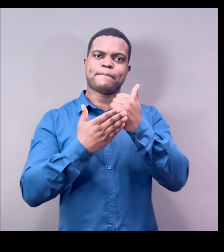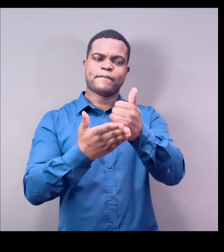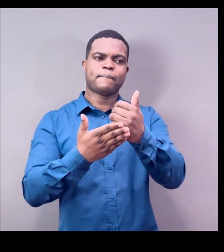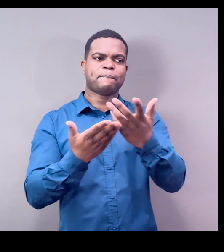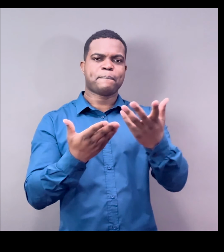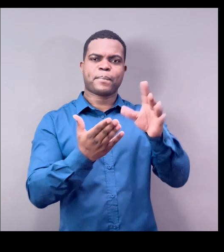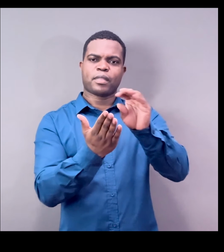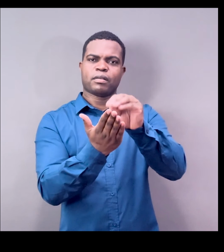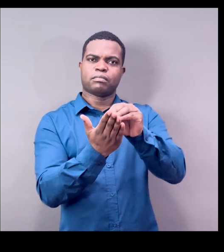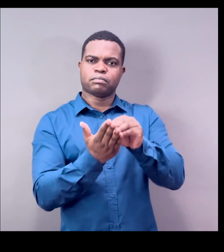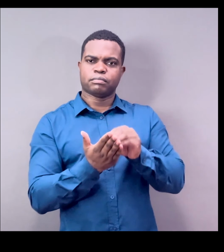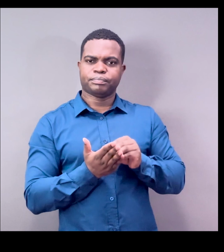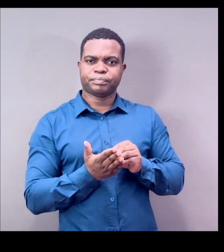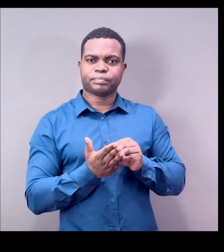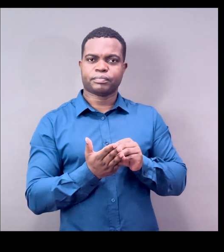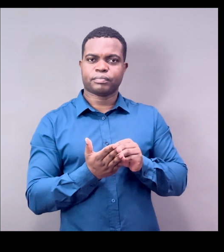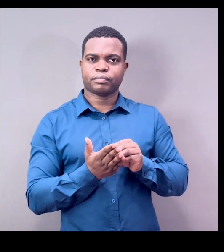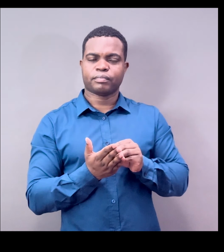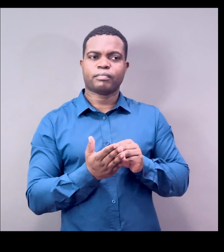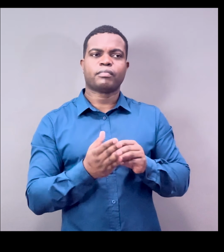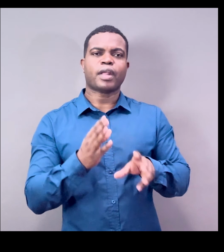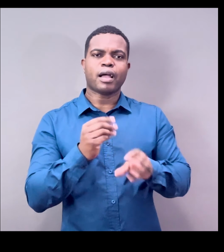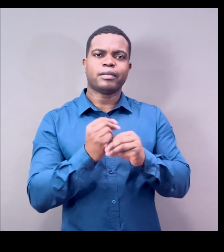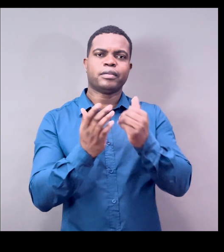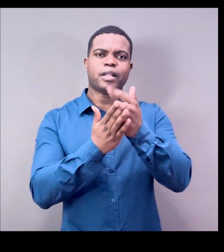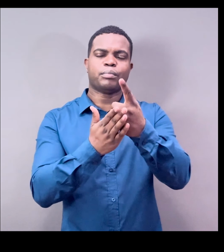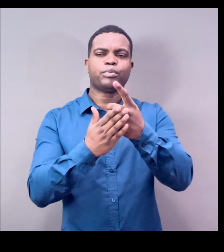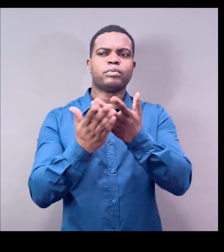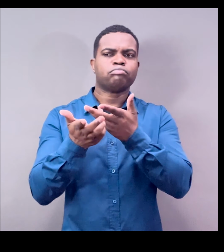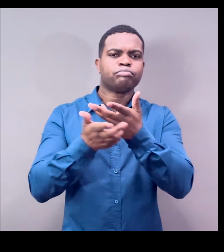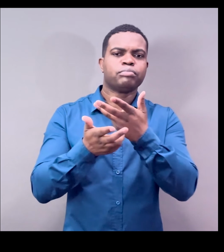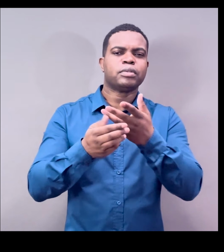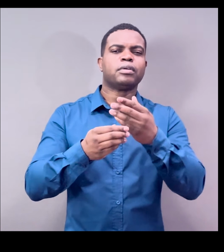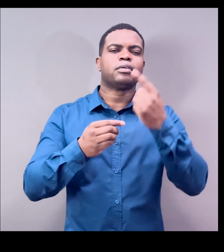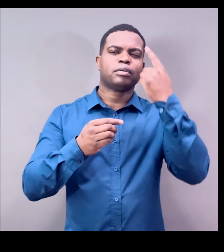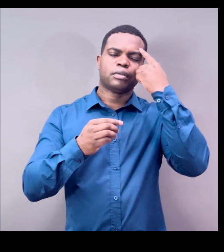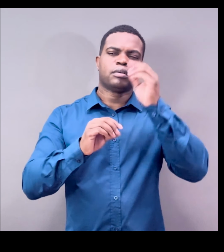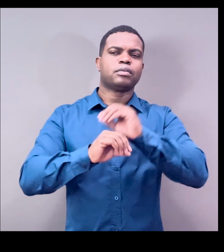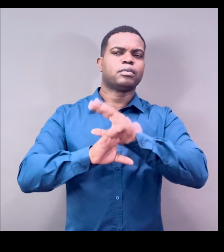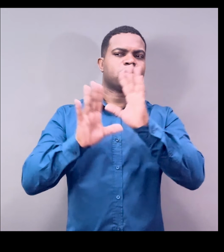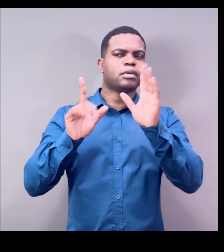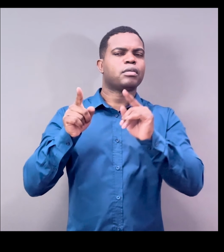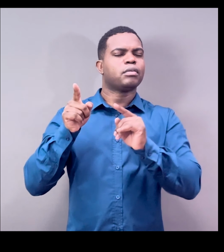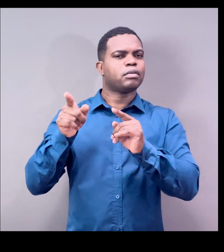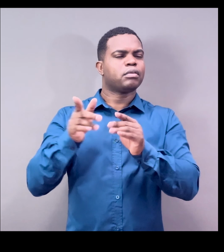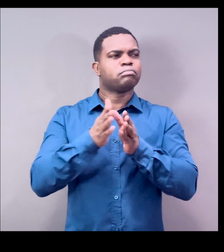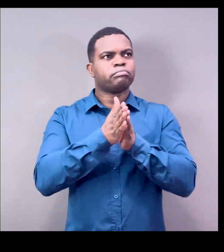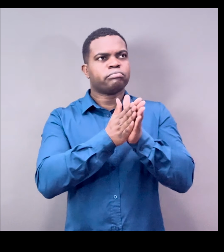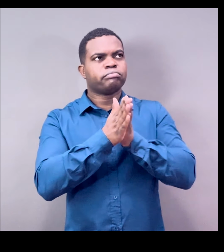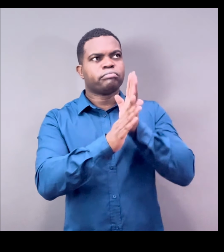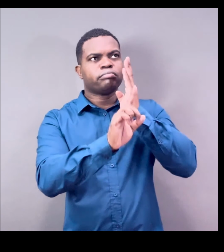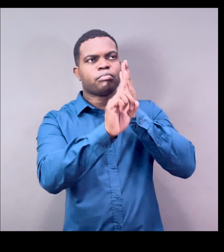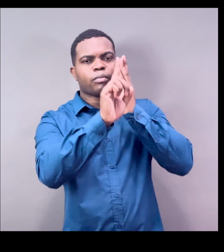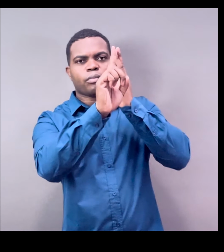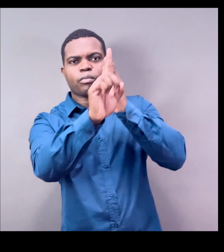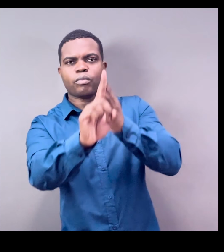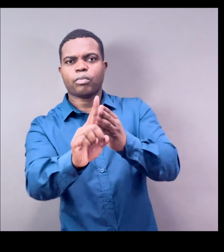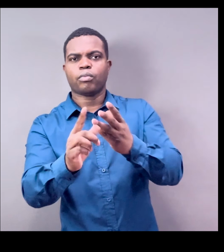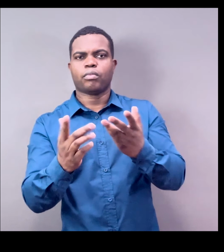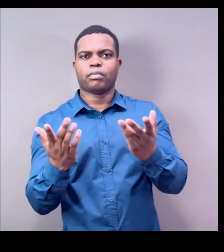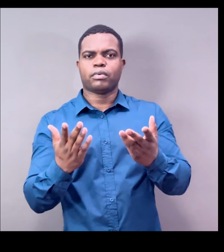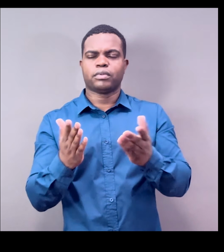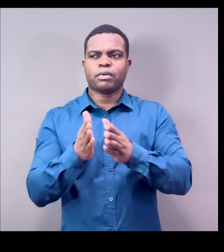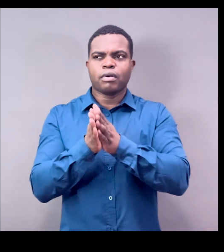contributions, because this will help you gain insight into their motivations and interests. Remember, what we are doing